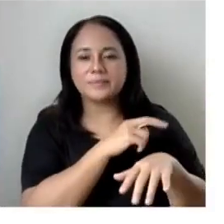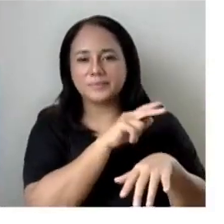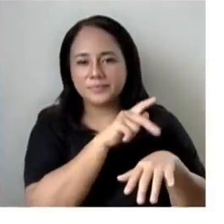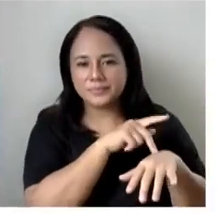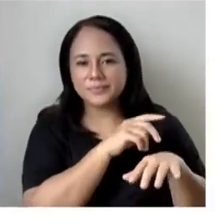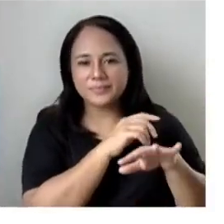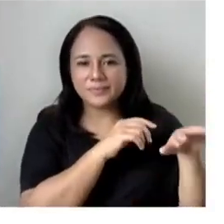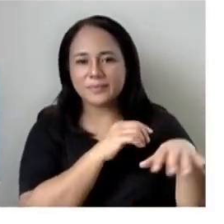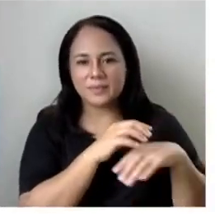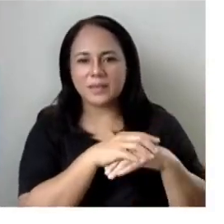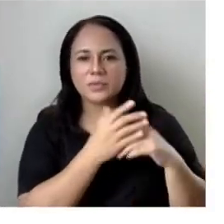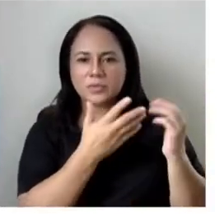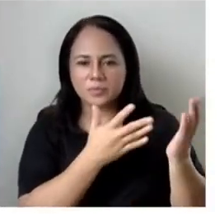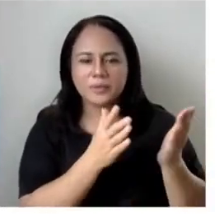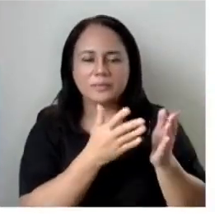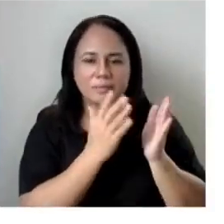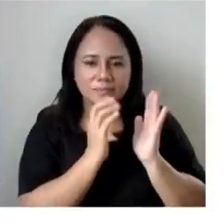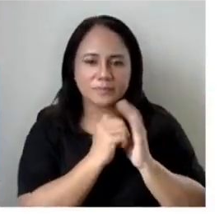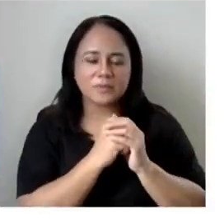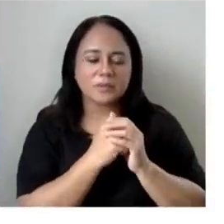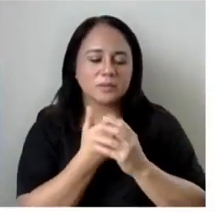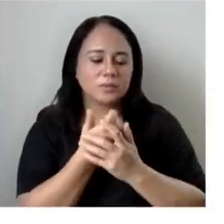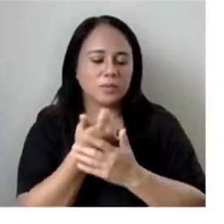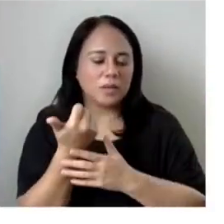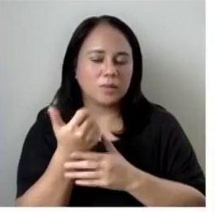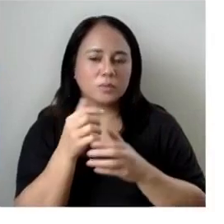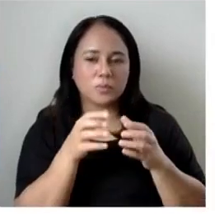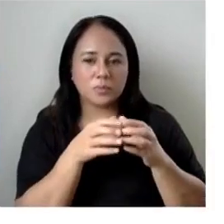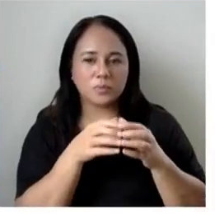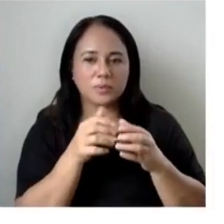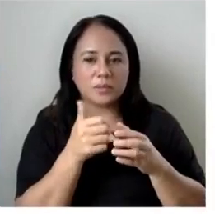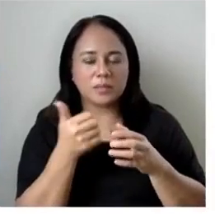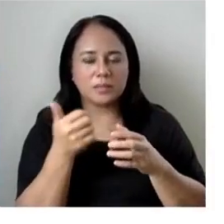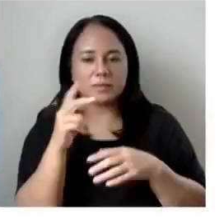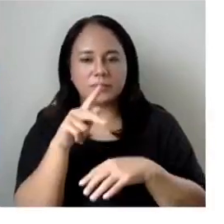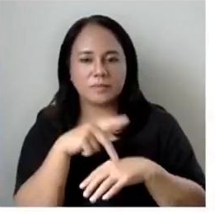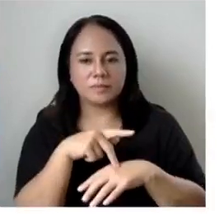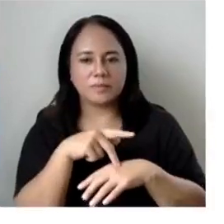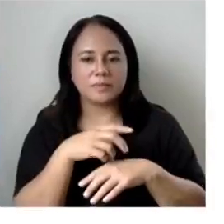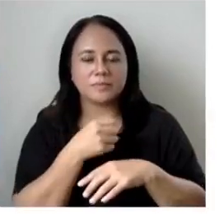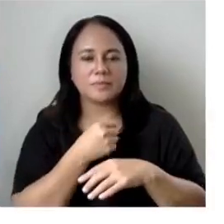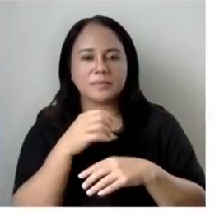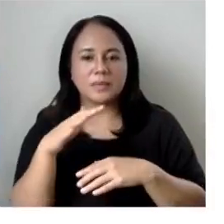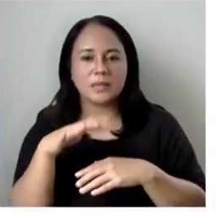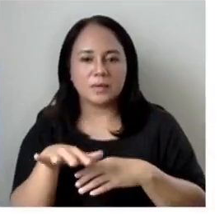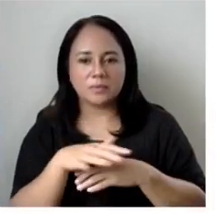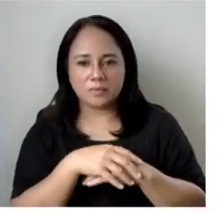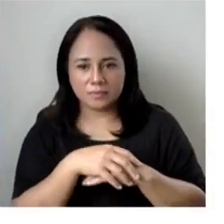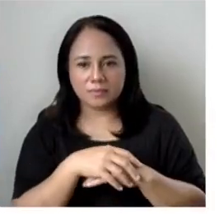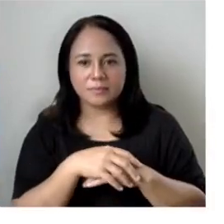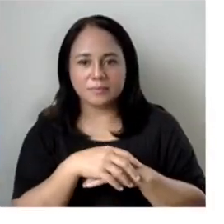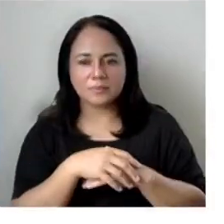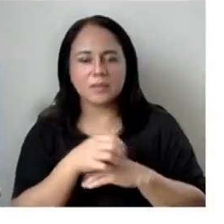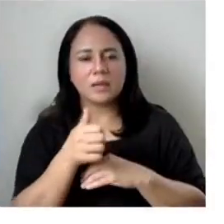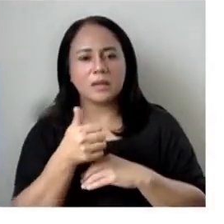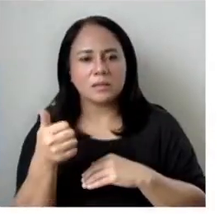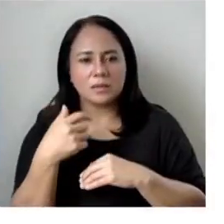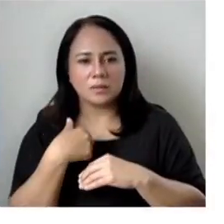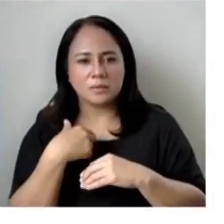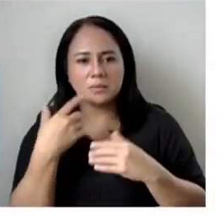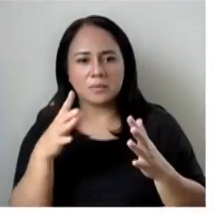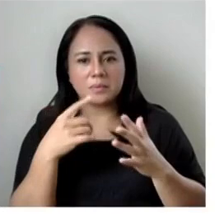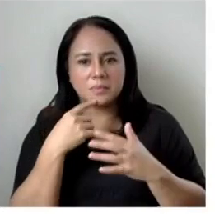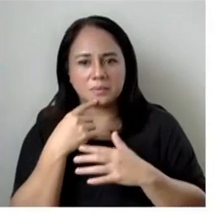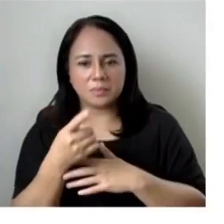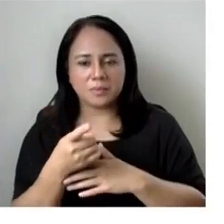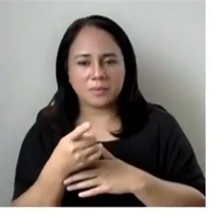to also bring attention to the other troops in other Philippine occupied features. And the other thing that they've been saying, the Atin